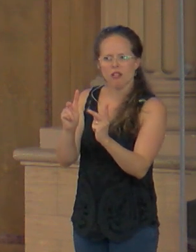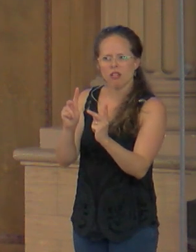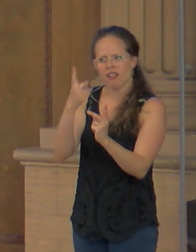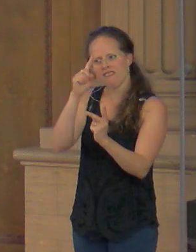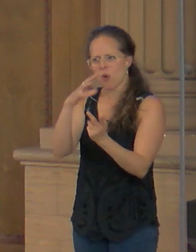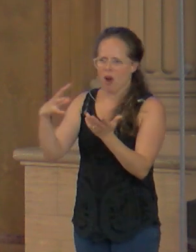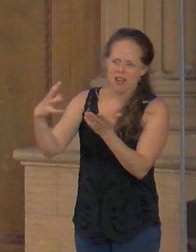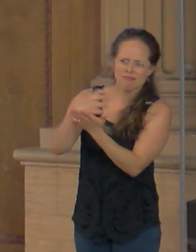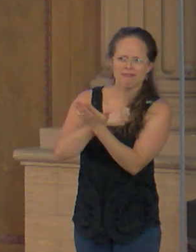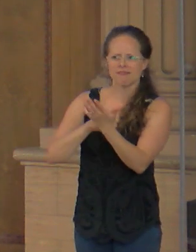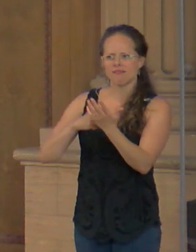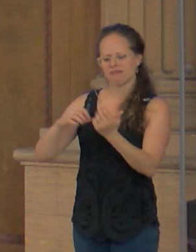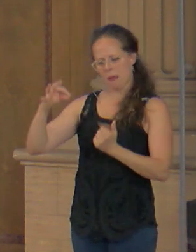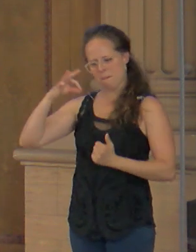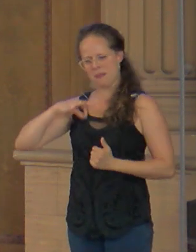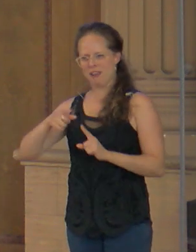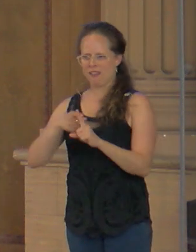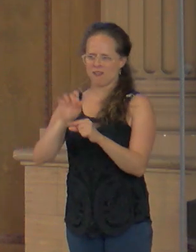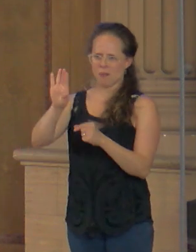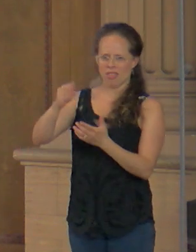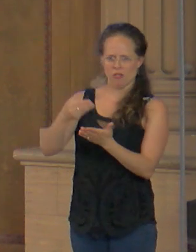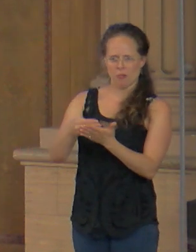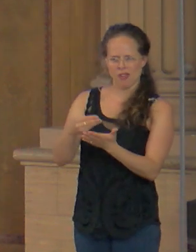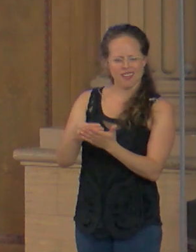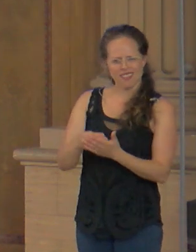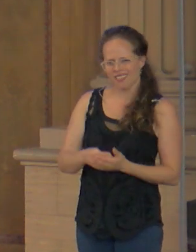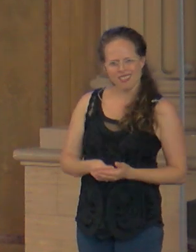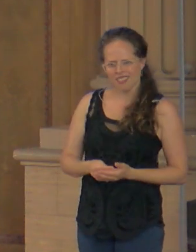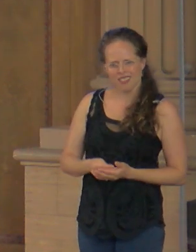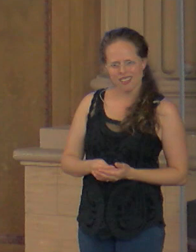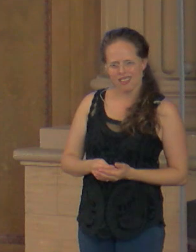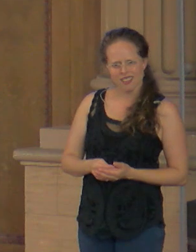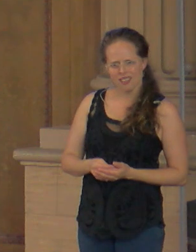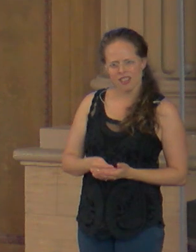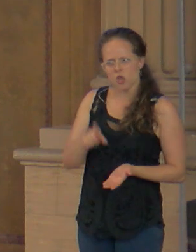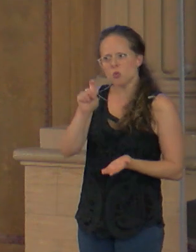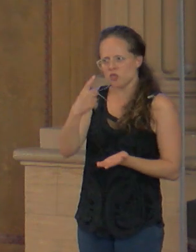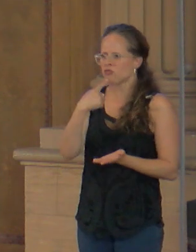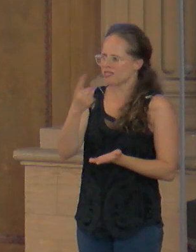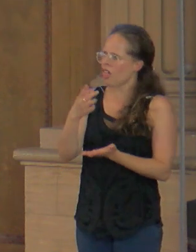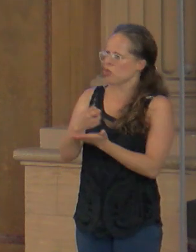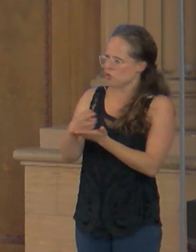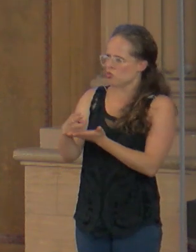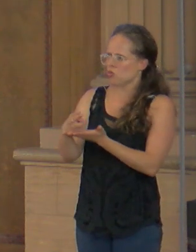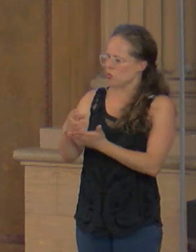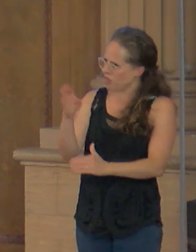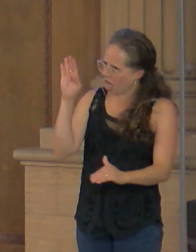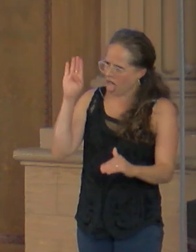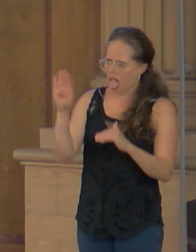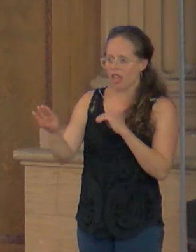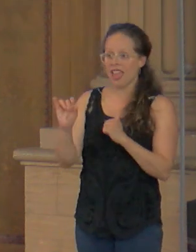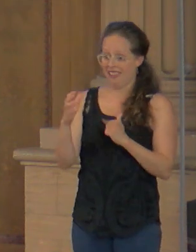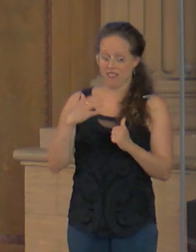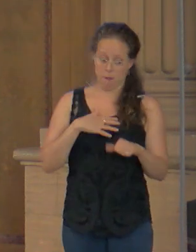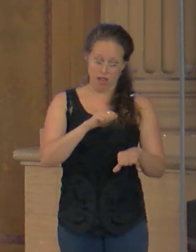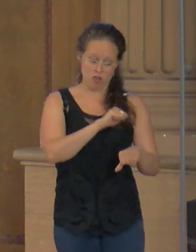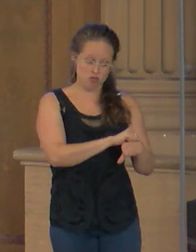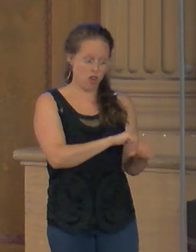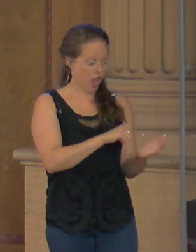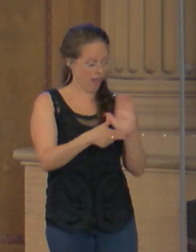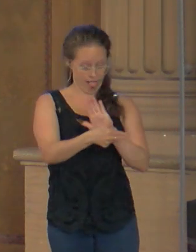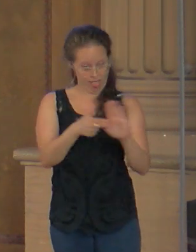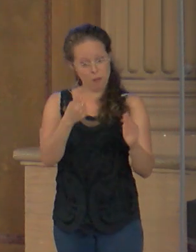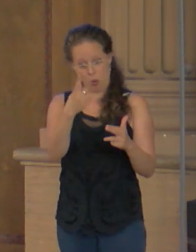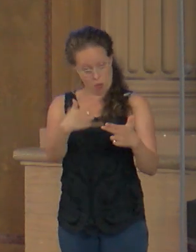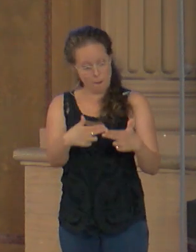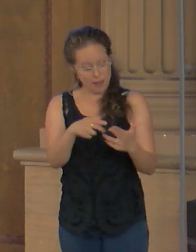for ourselves. We shouldn't have 2 sets of standards. We should tell the truth. And if the stone says 1 pound, then that's what that